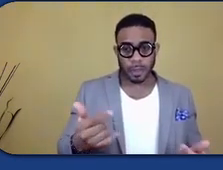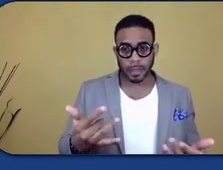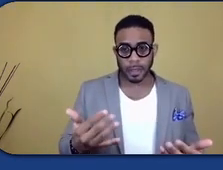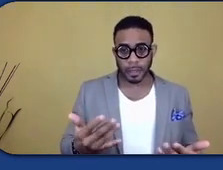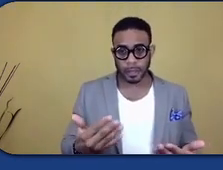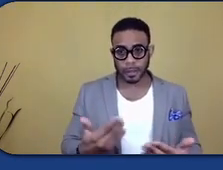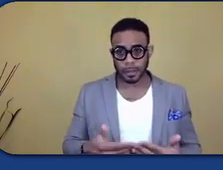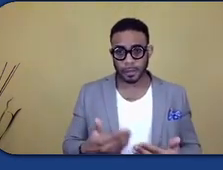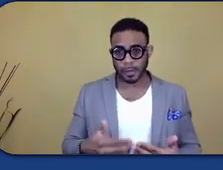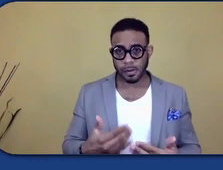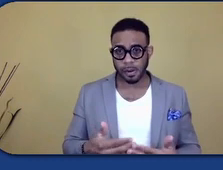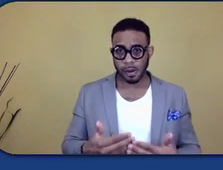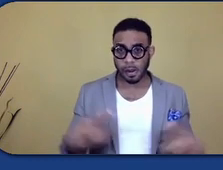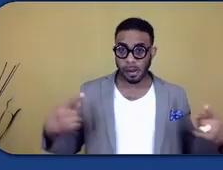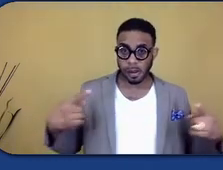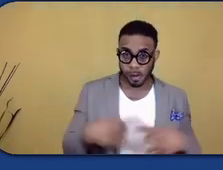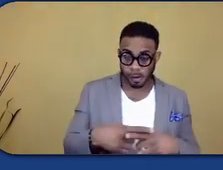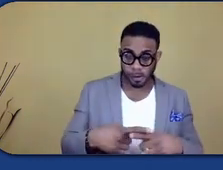solving